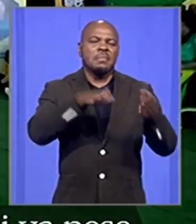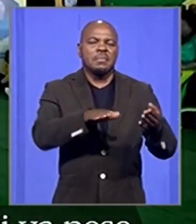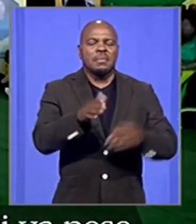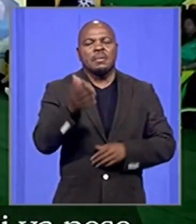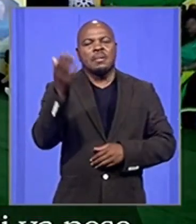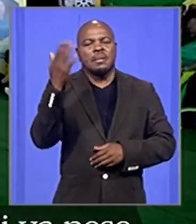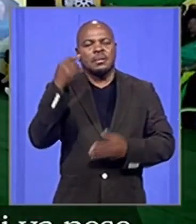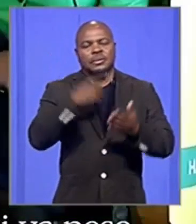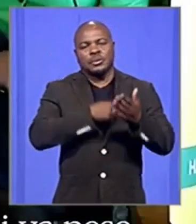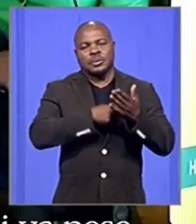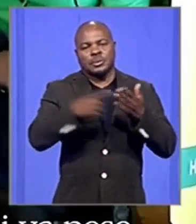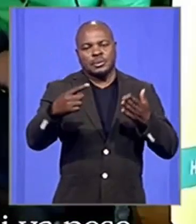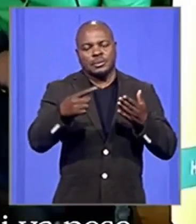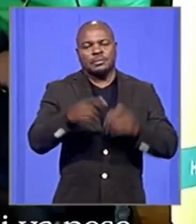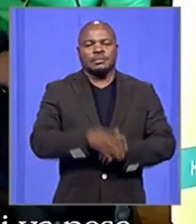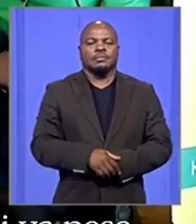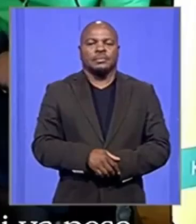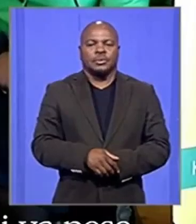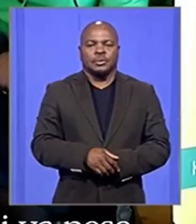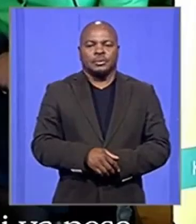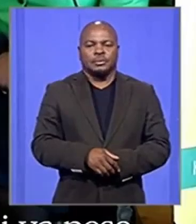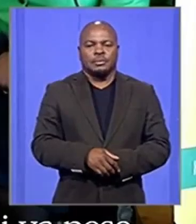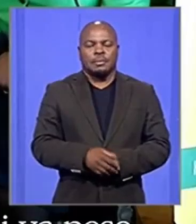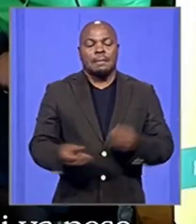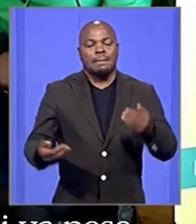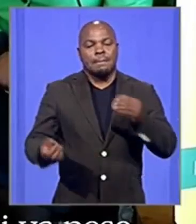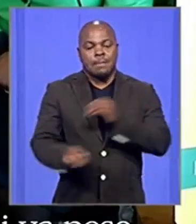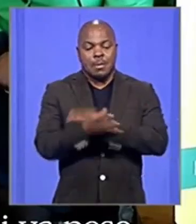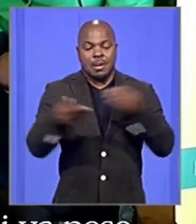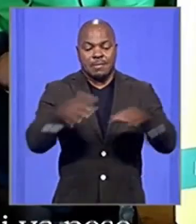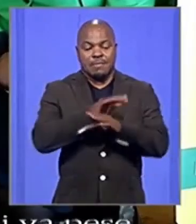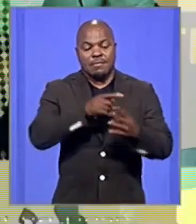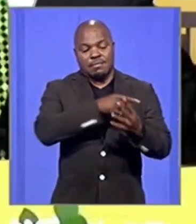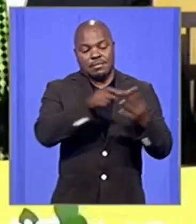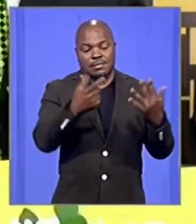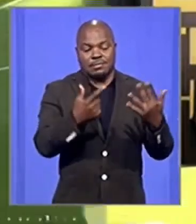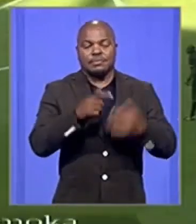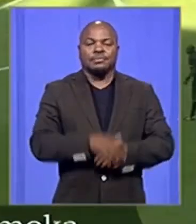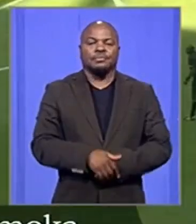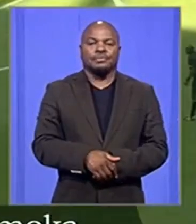ka KwaZulu-Natal a bolokilwe ka Mpumalanga.